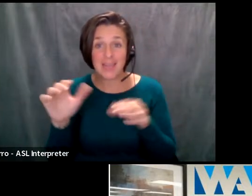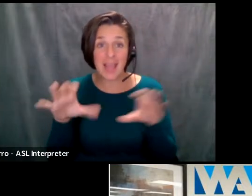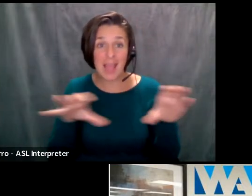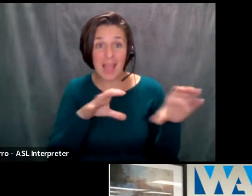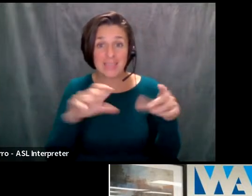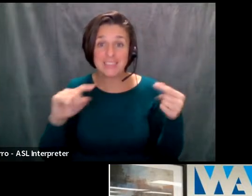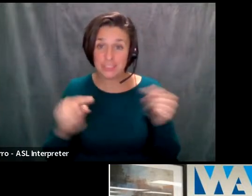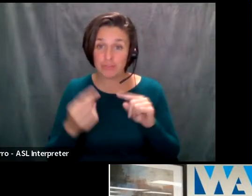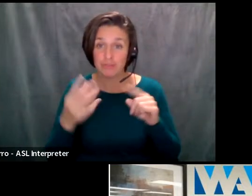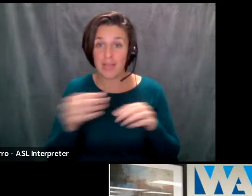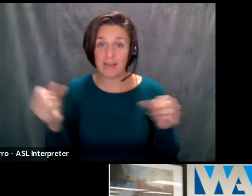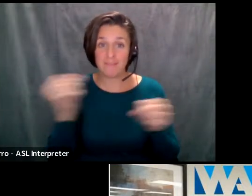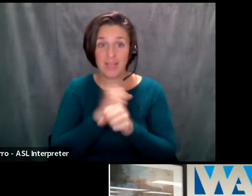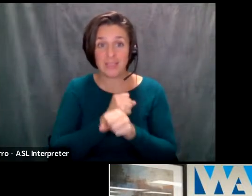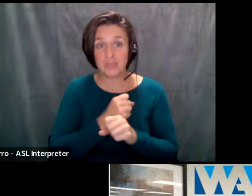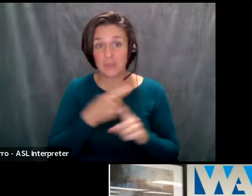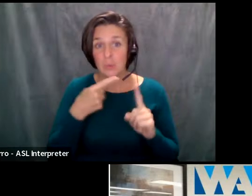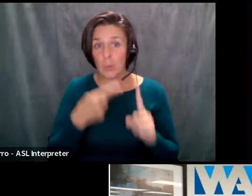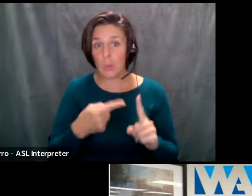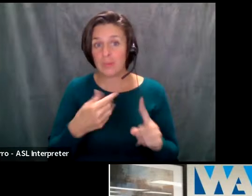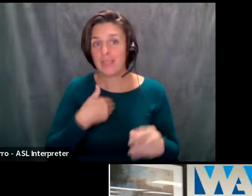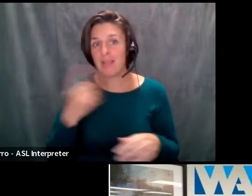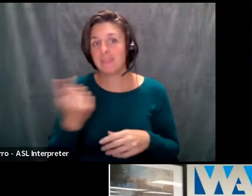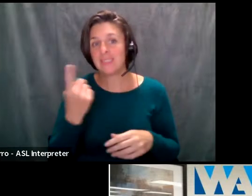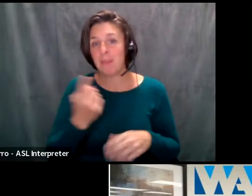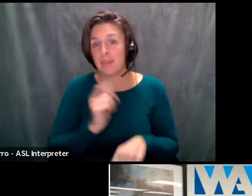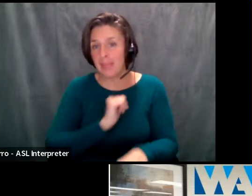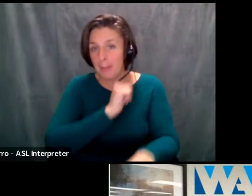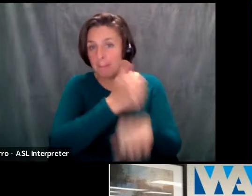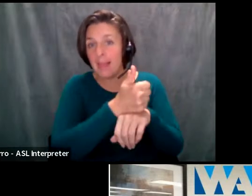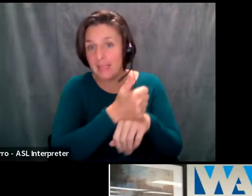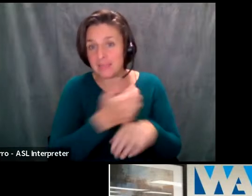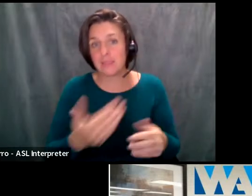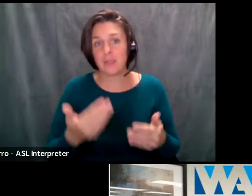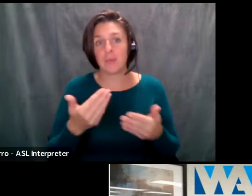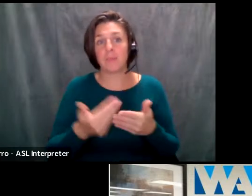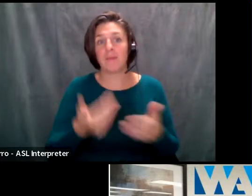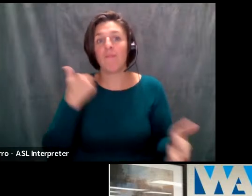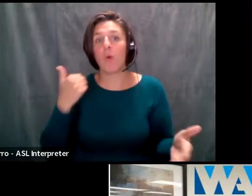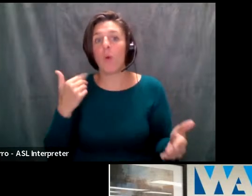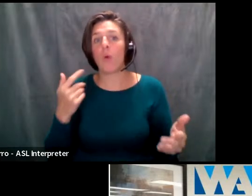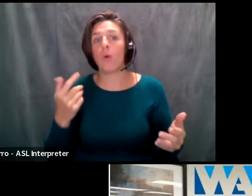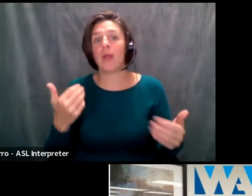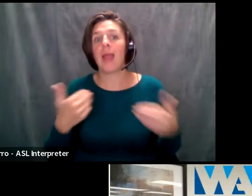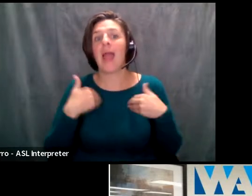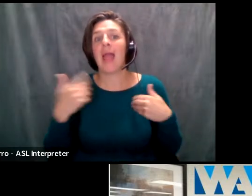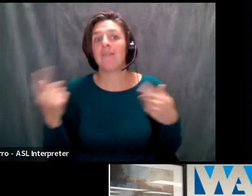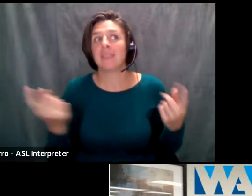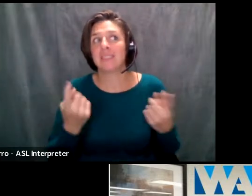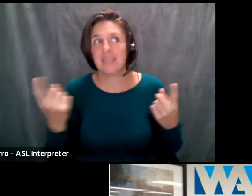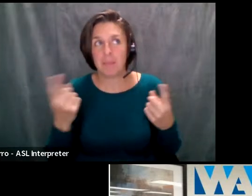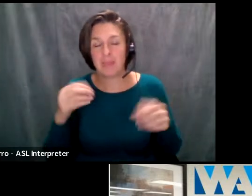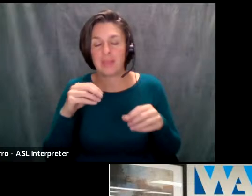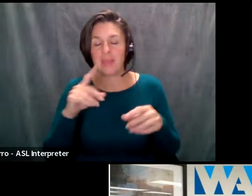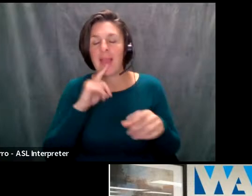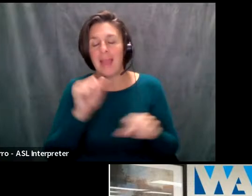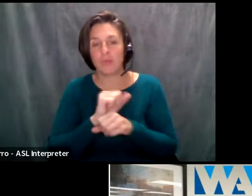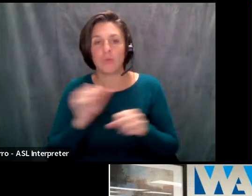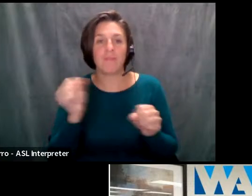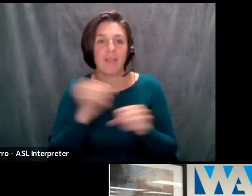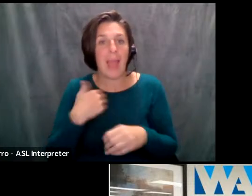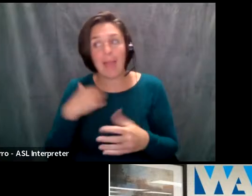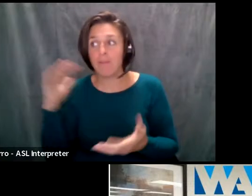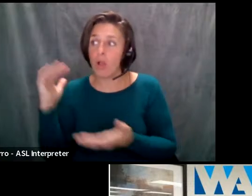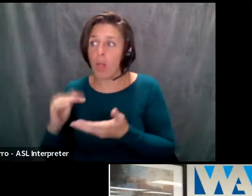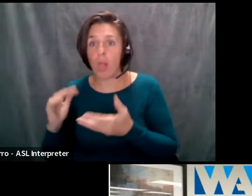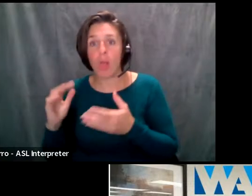goal is have something in place before there's actually a fight. Have a calm room. There's information